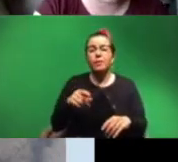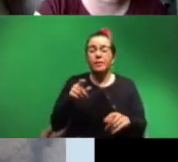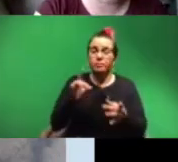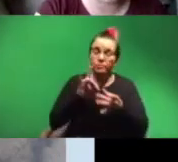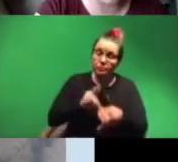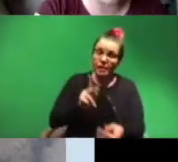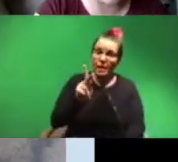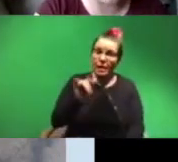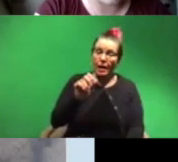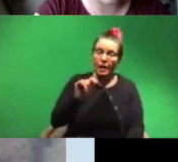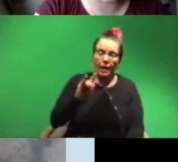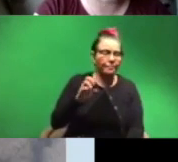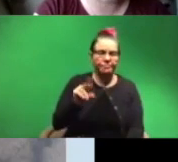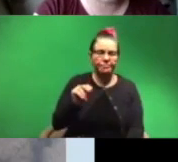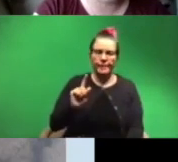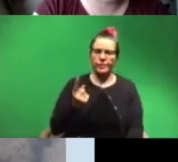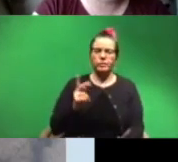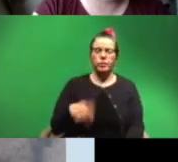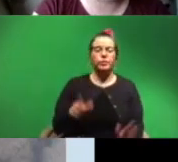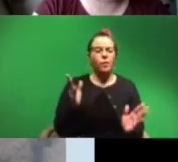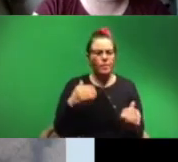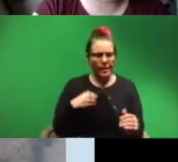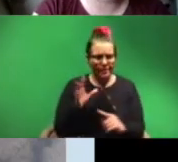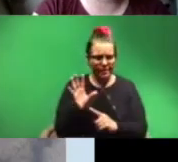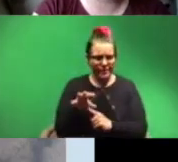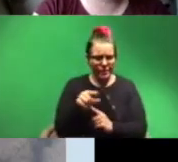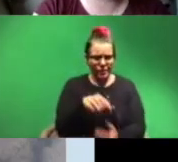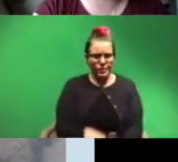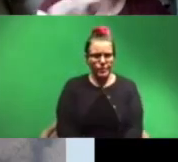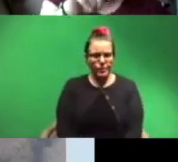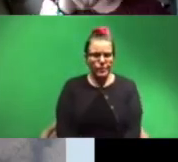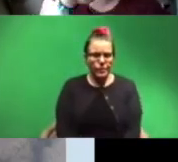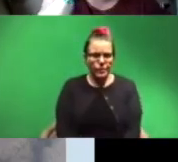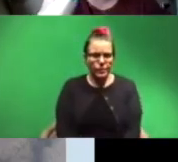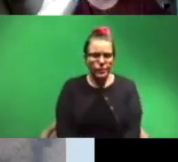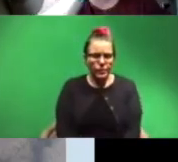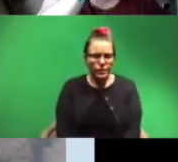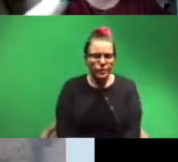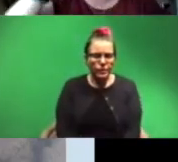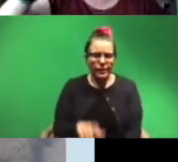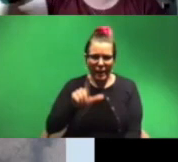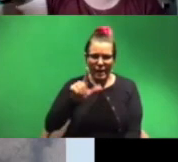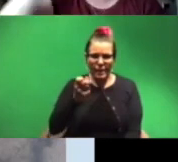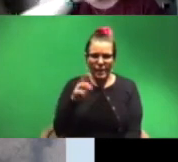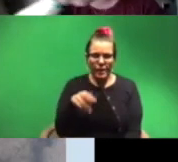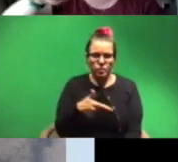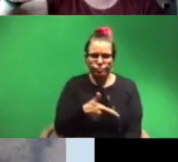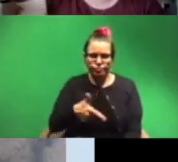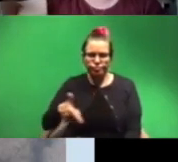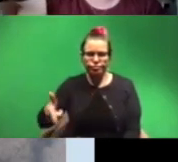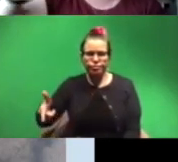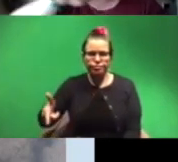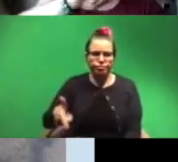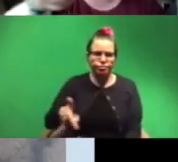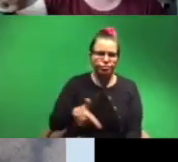And hopefully this little video will show you what I did. So that's the laser going zzz,